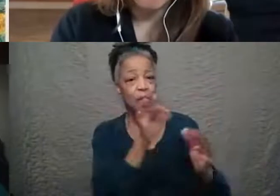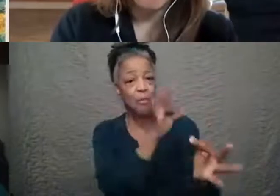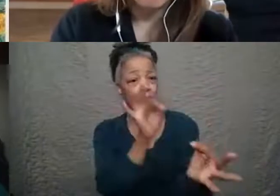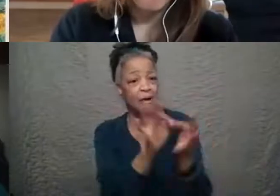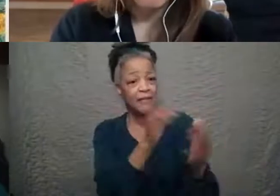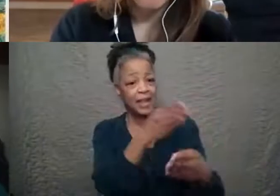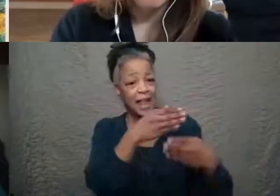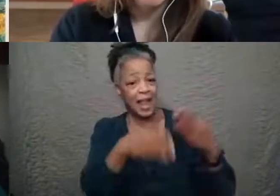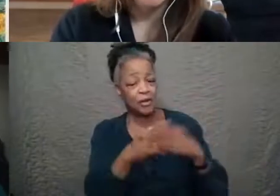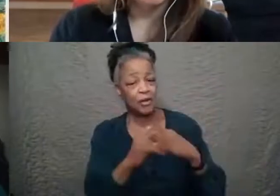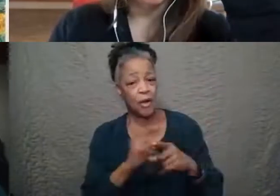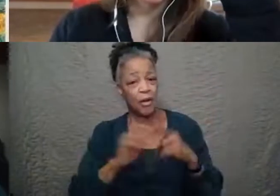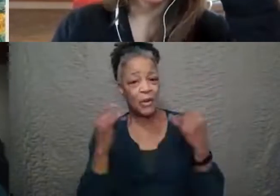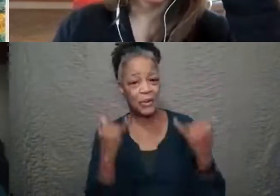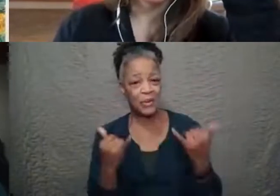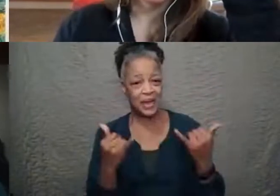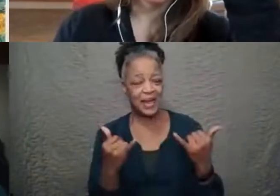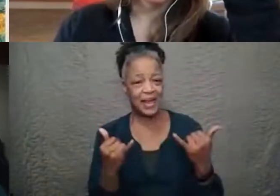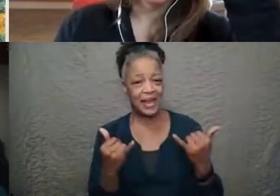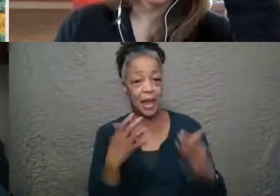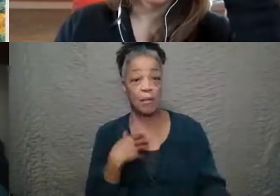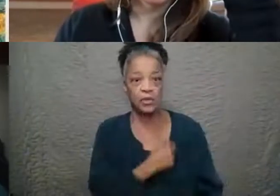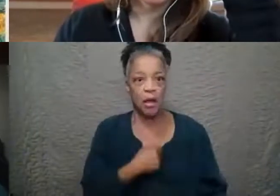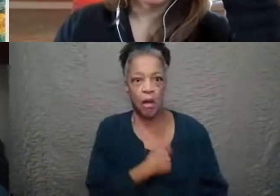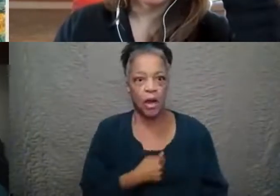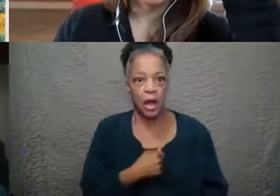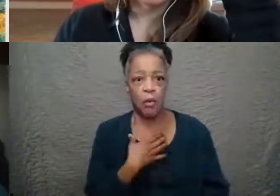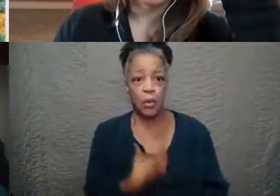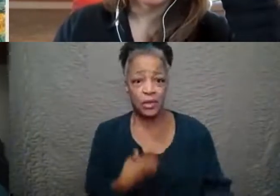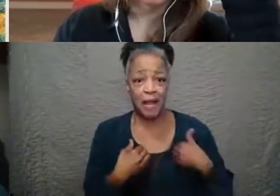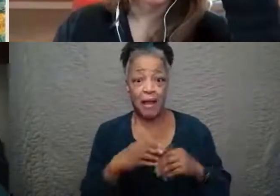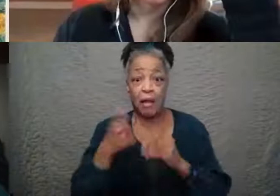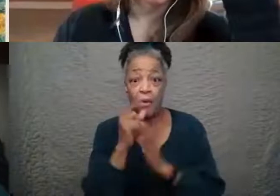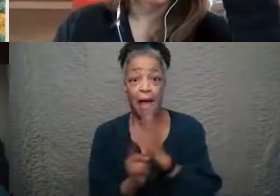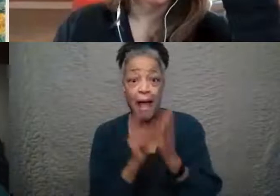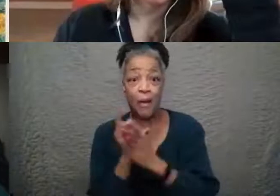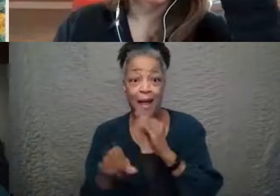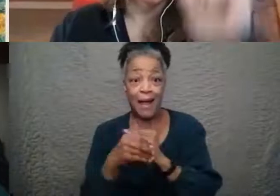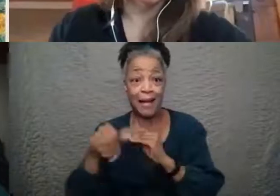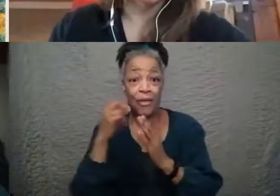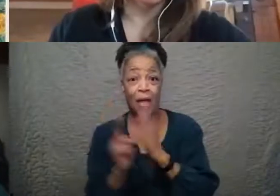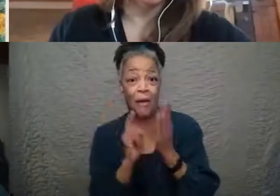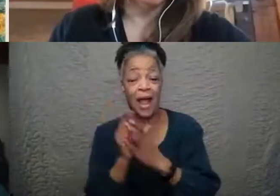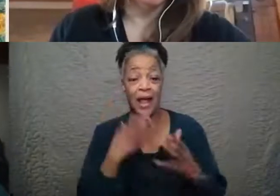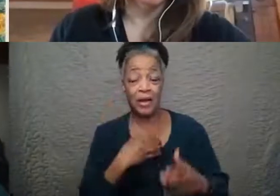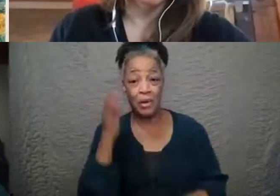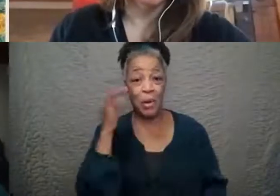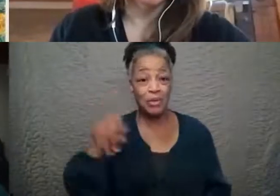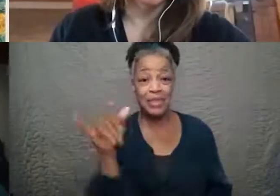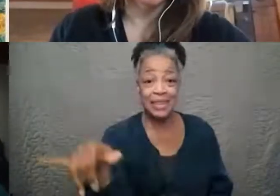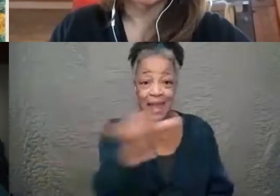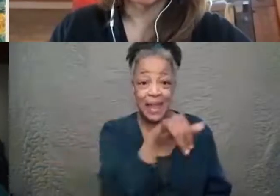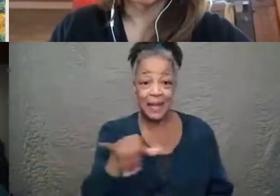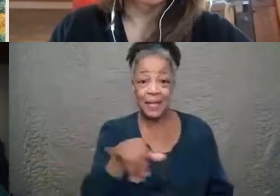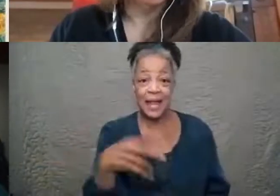call today. And I'm sorry, I wish we had another hour. I'm sure you all do. I see